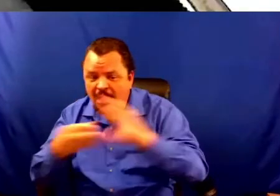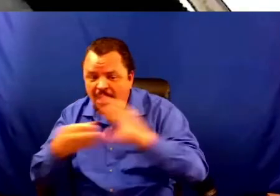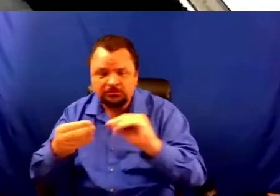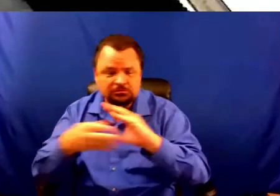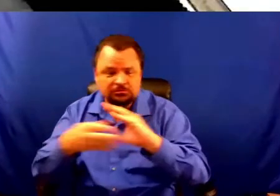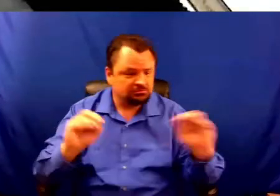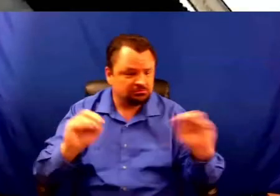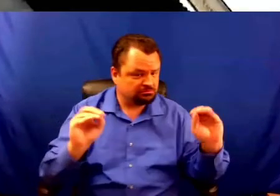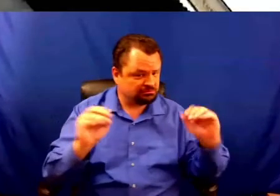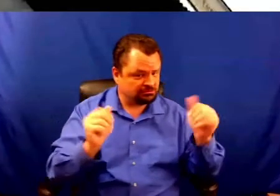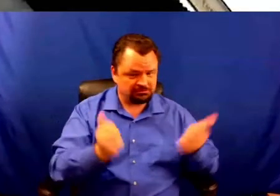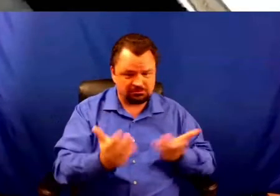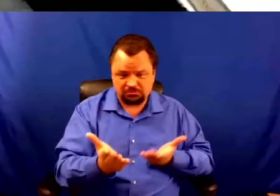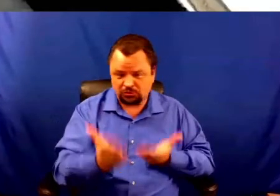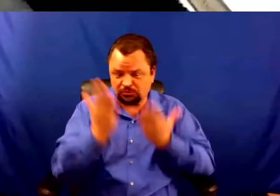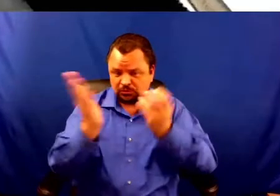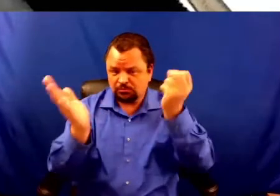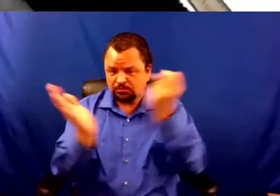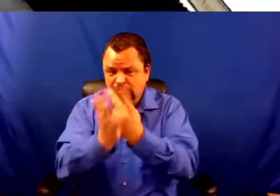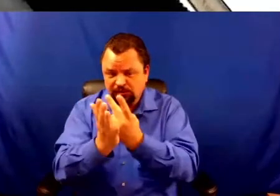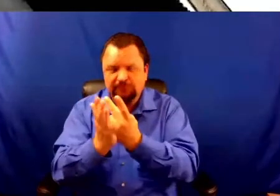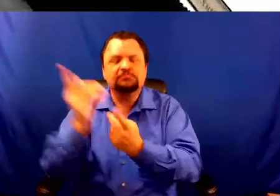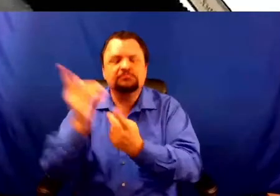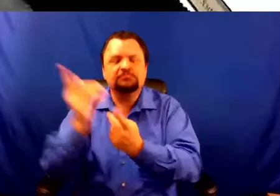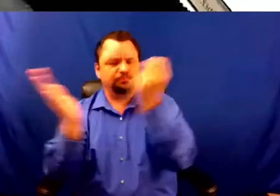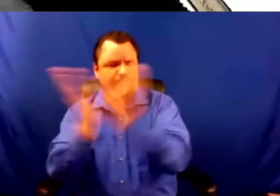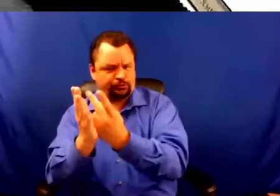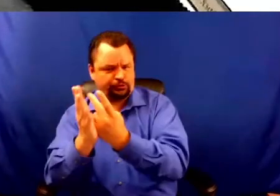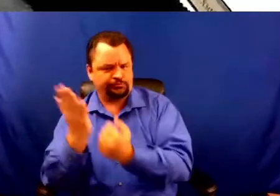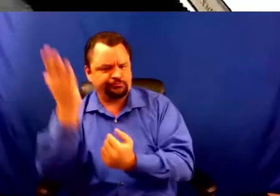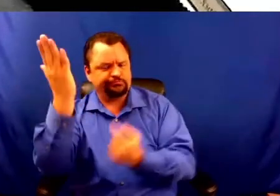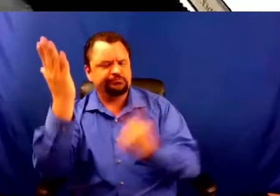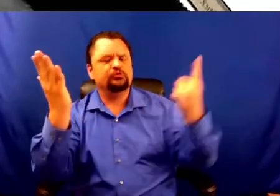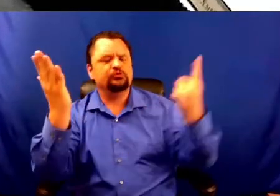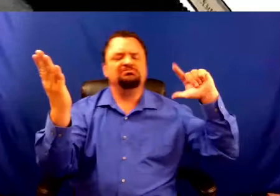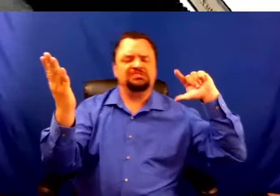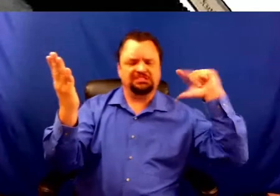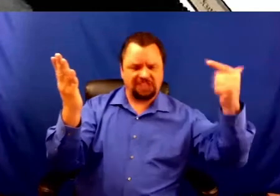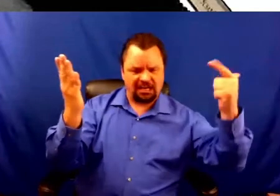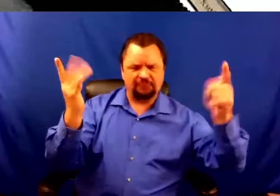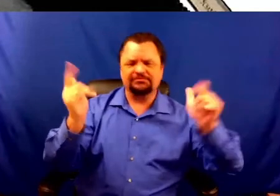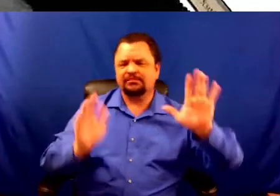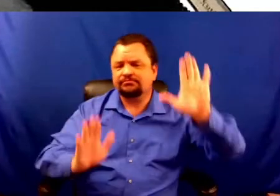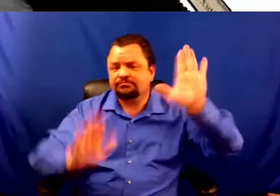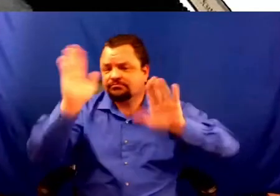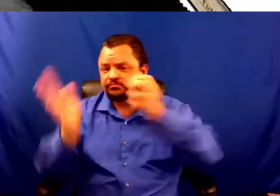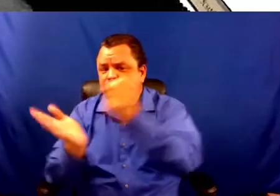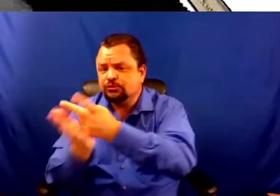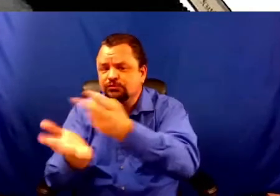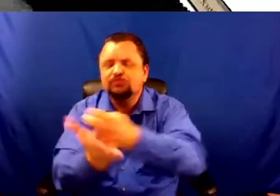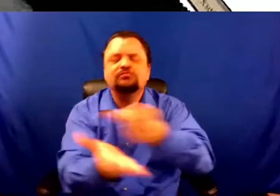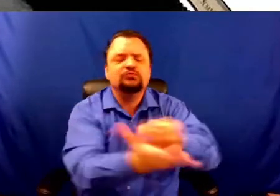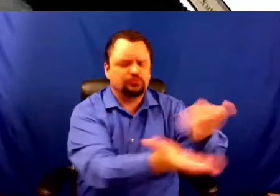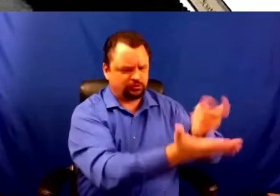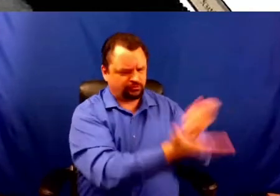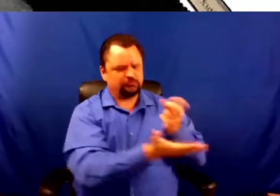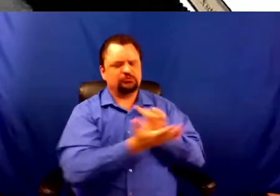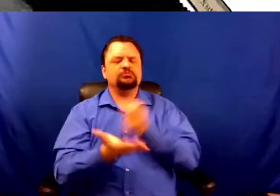Second? Second. Okay, all in favor? Aye. Okay, well, we have a jam-packed Board of Health